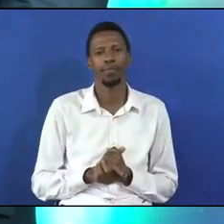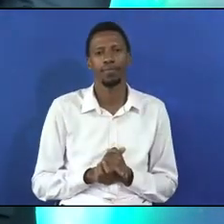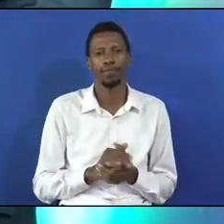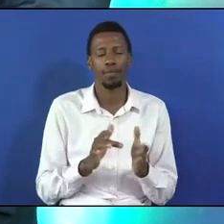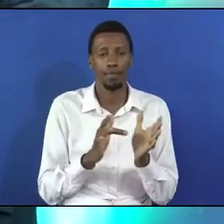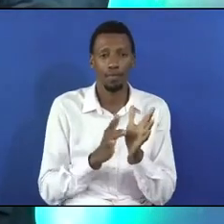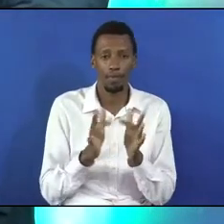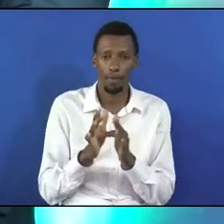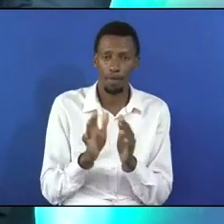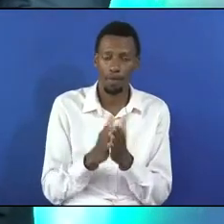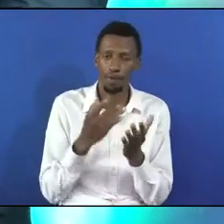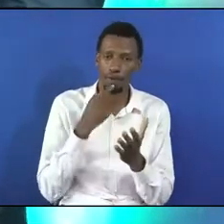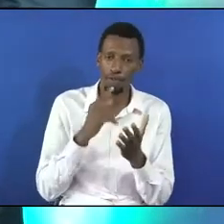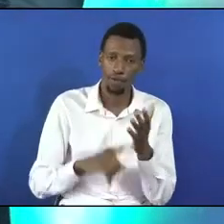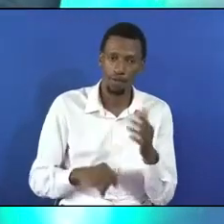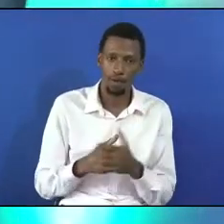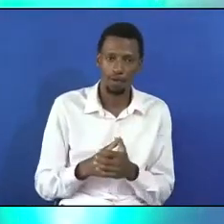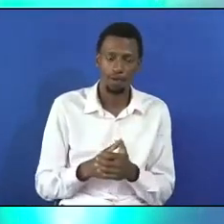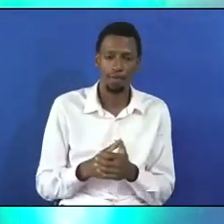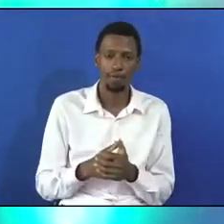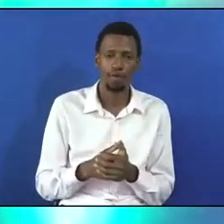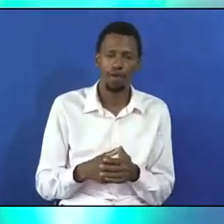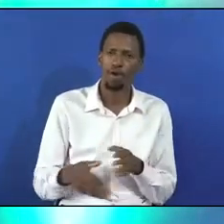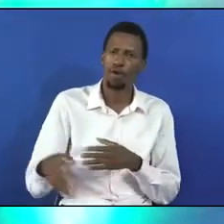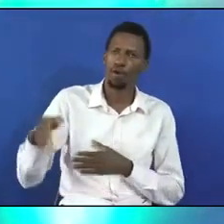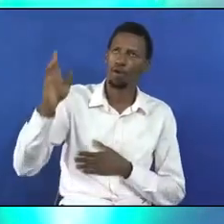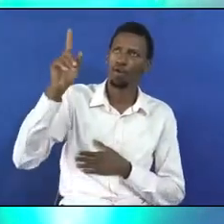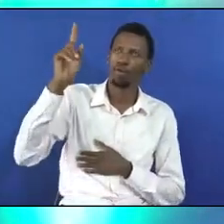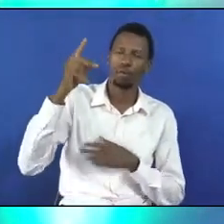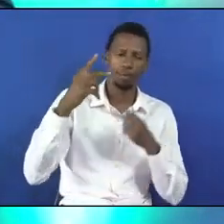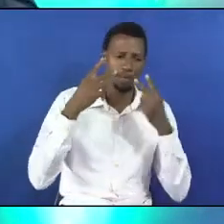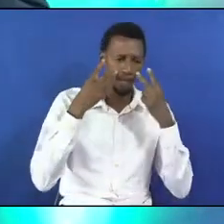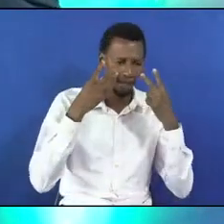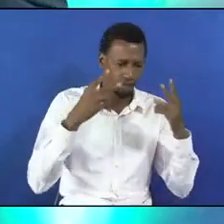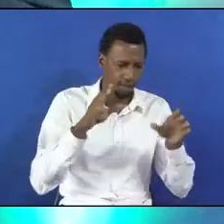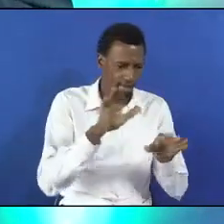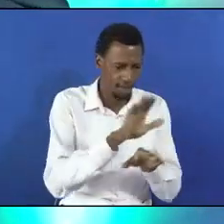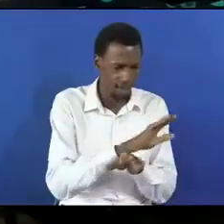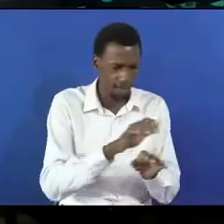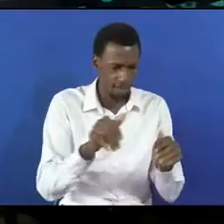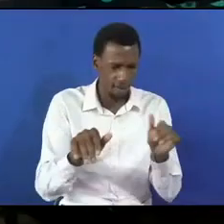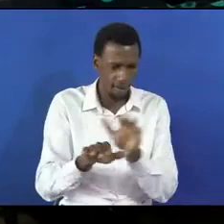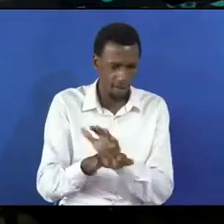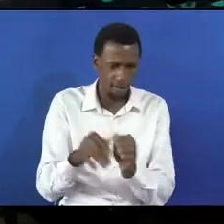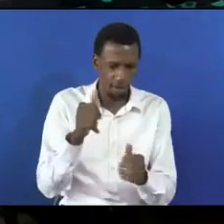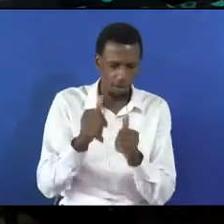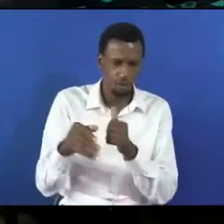The Bible says that God saw all that he had made,